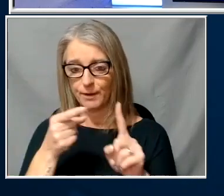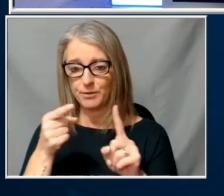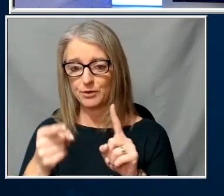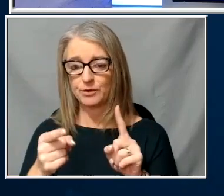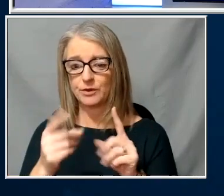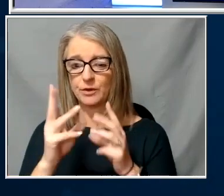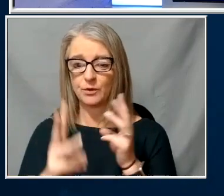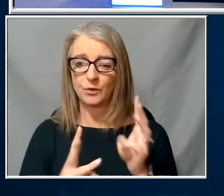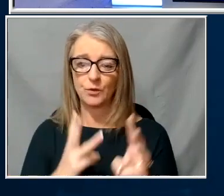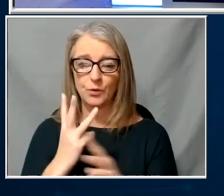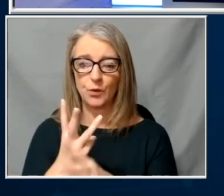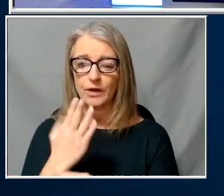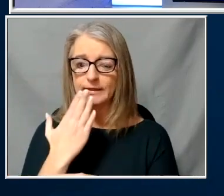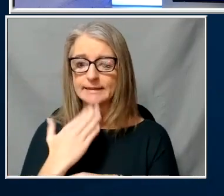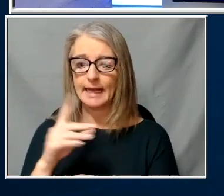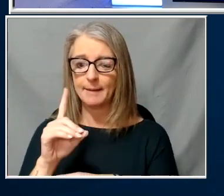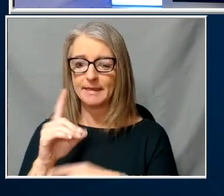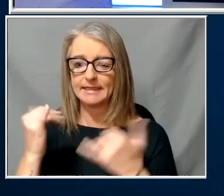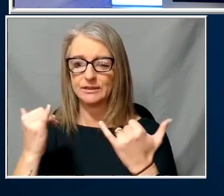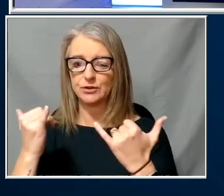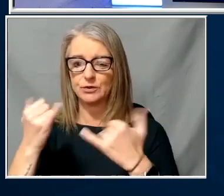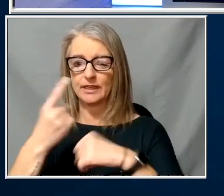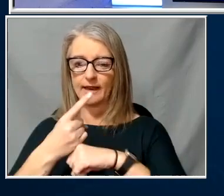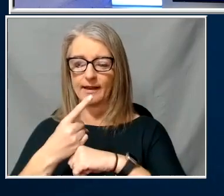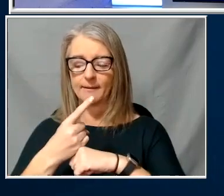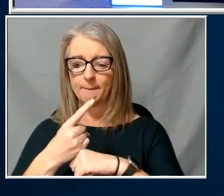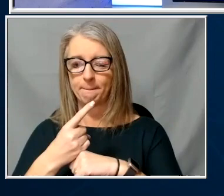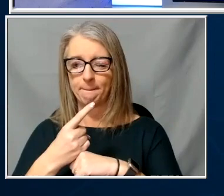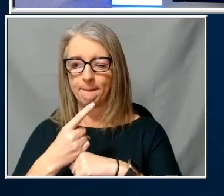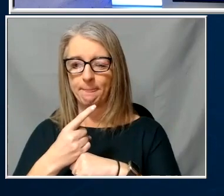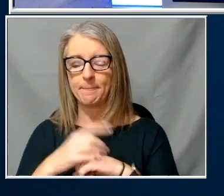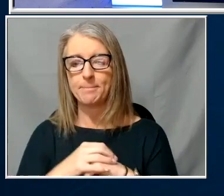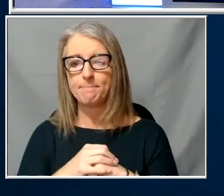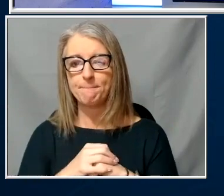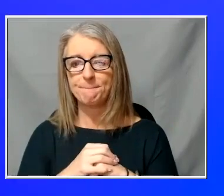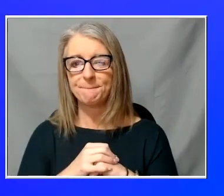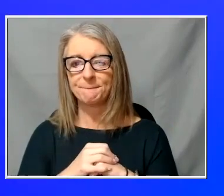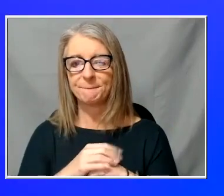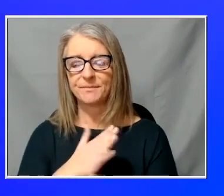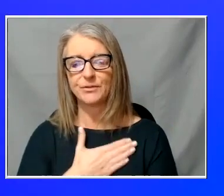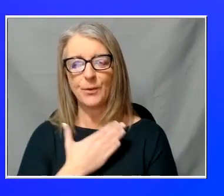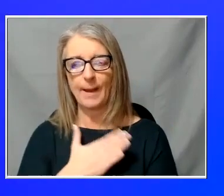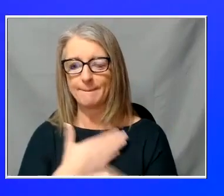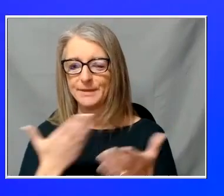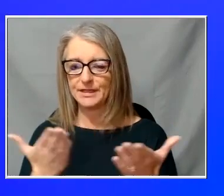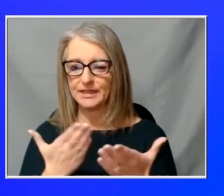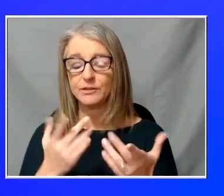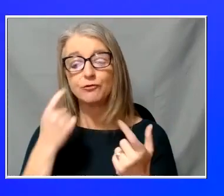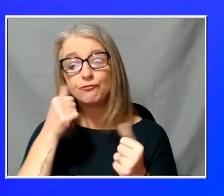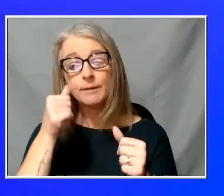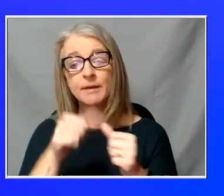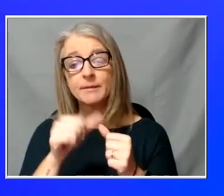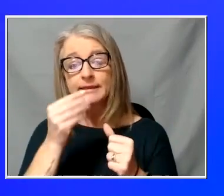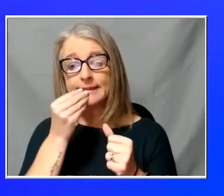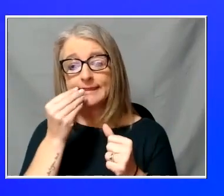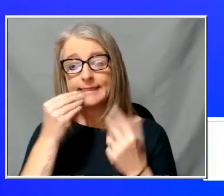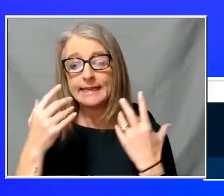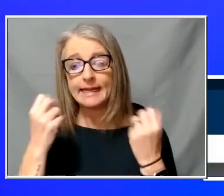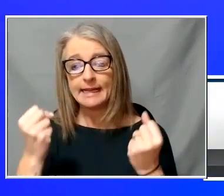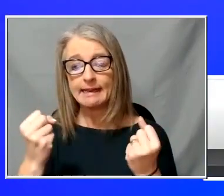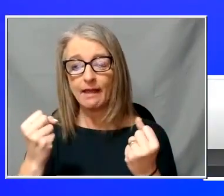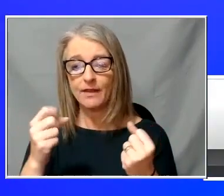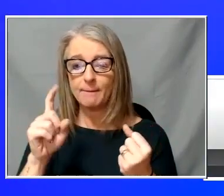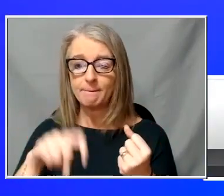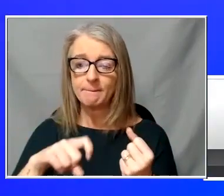World Diabetes Day. So glad you're here. What do you got for us? So remember that eating healthy doesn't mean that you have